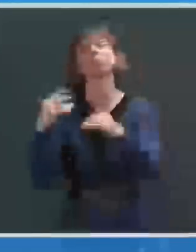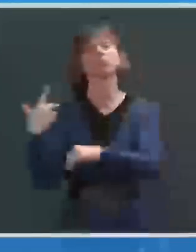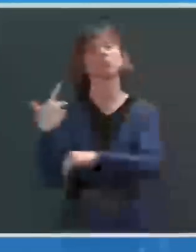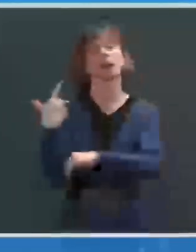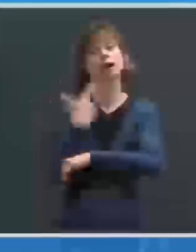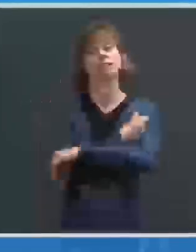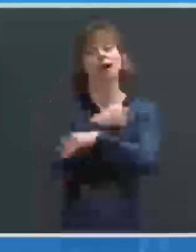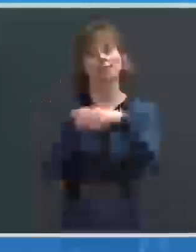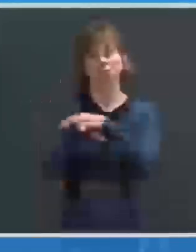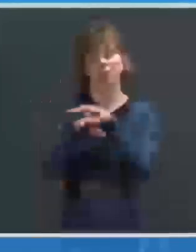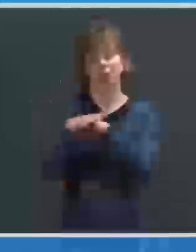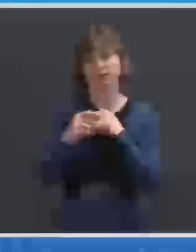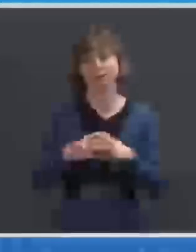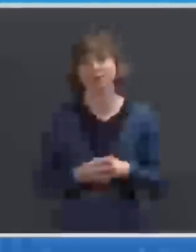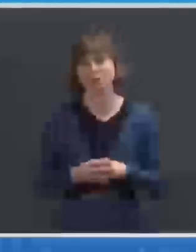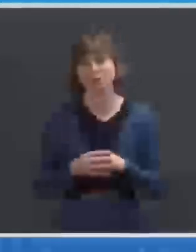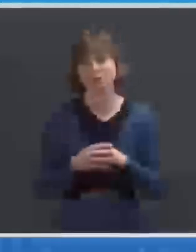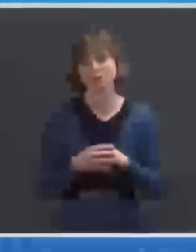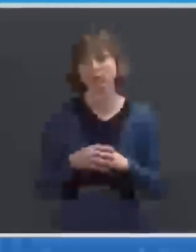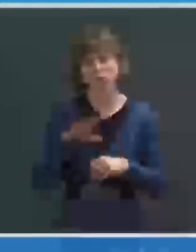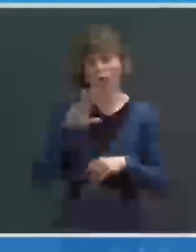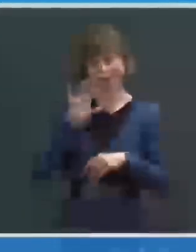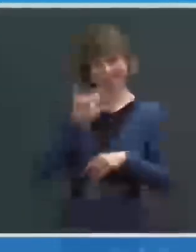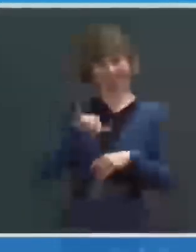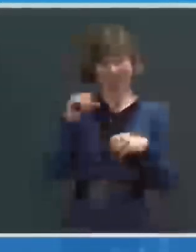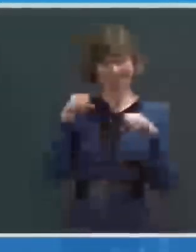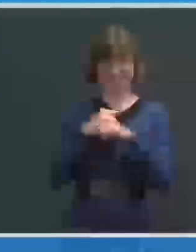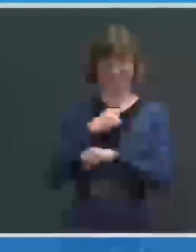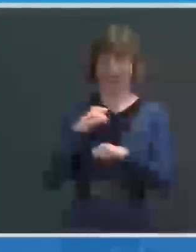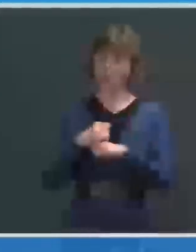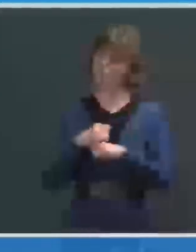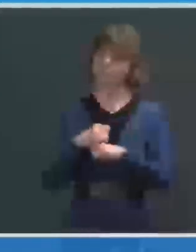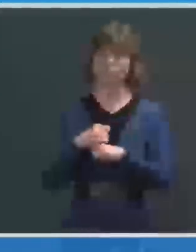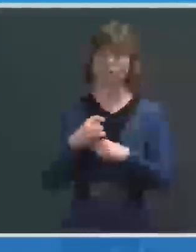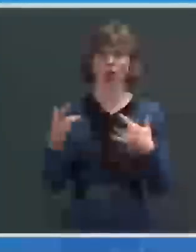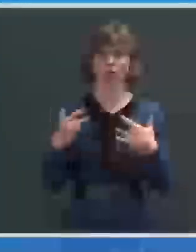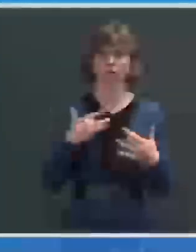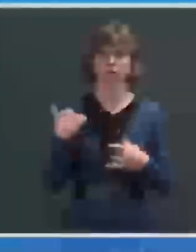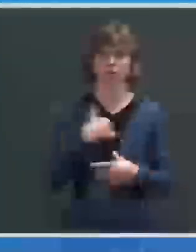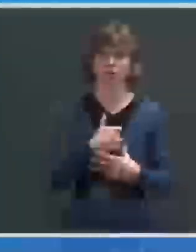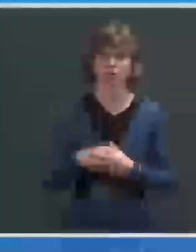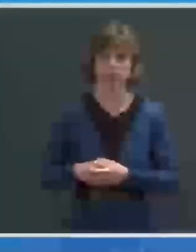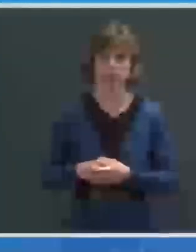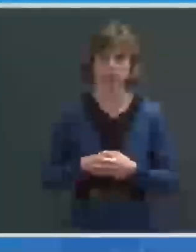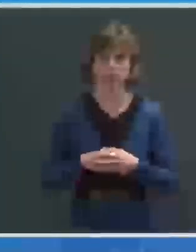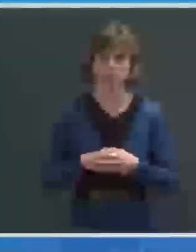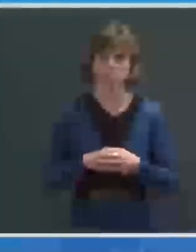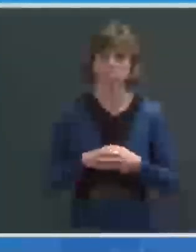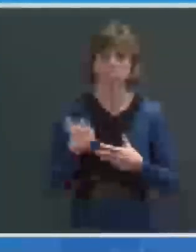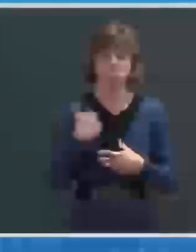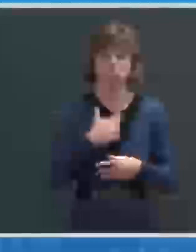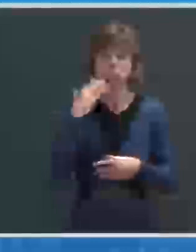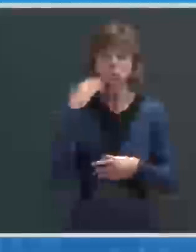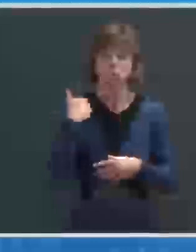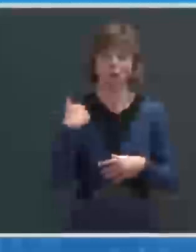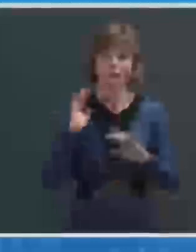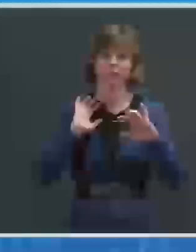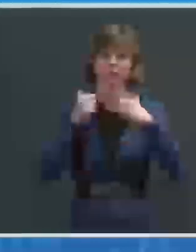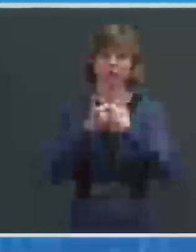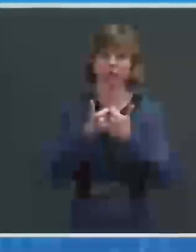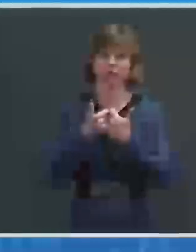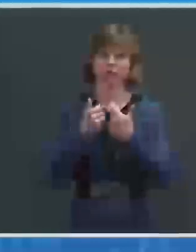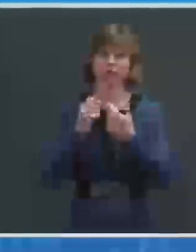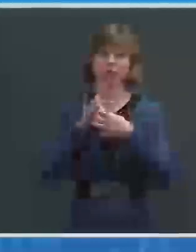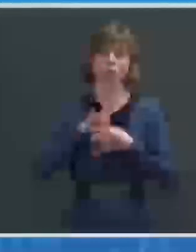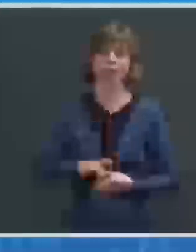And, you know, the statistics that you share are very concerning to us. We know that we still have a challenge in terms of data. The